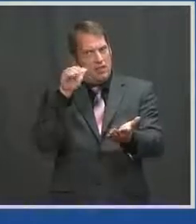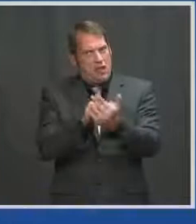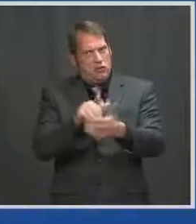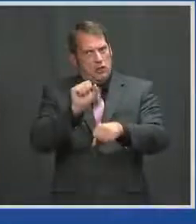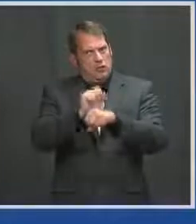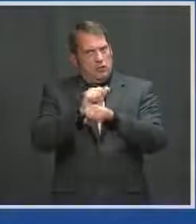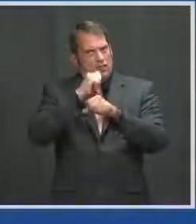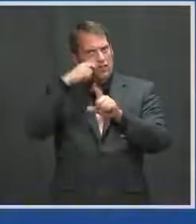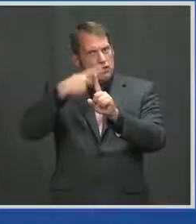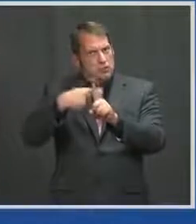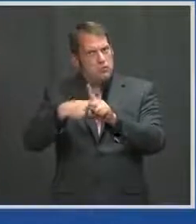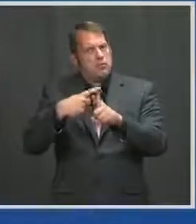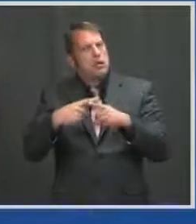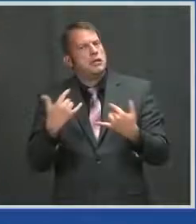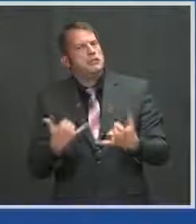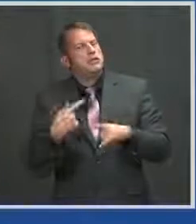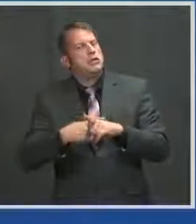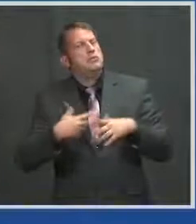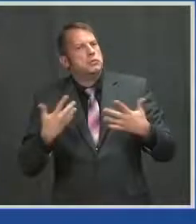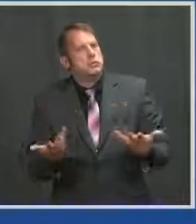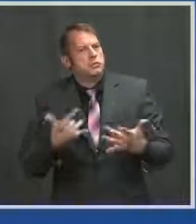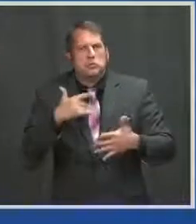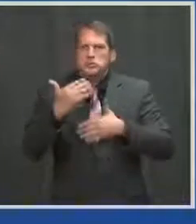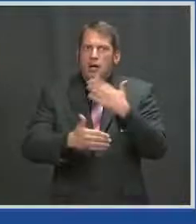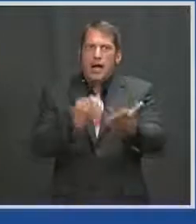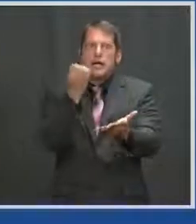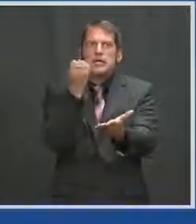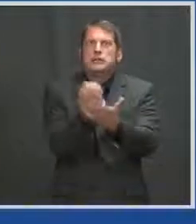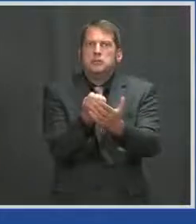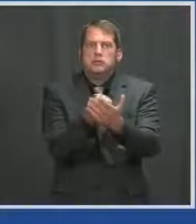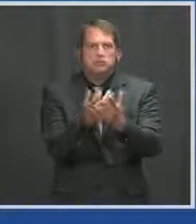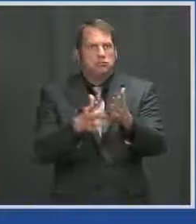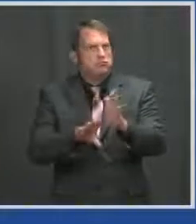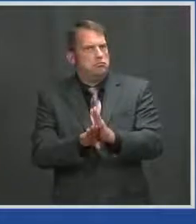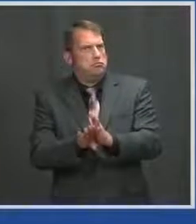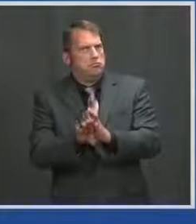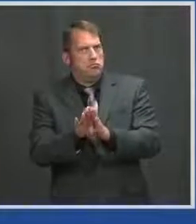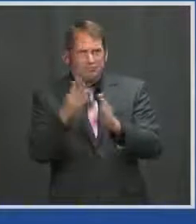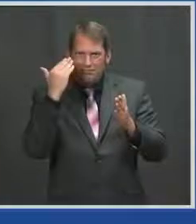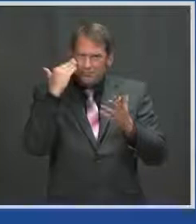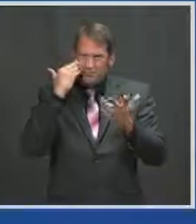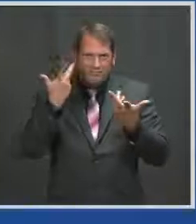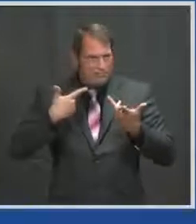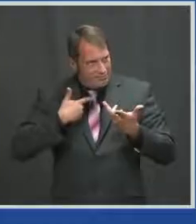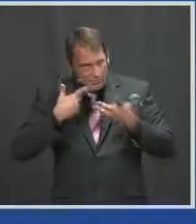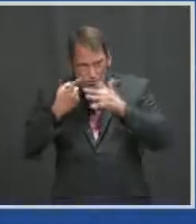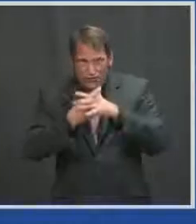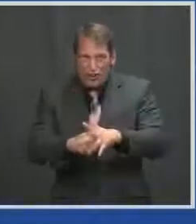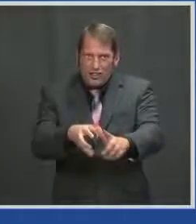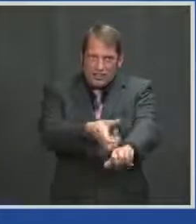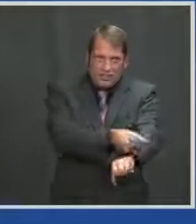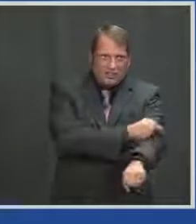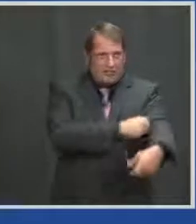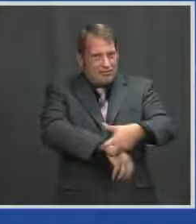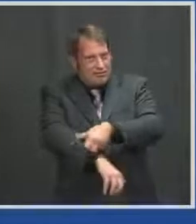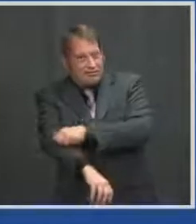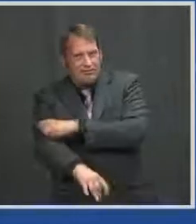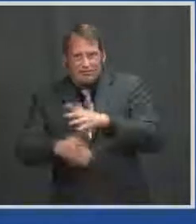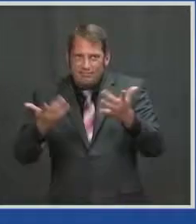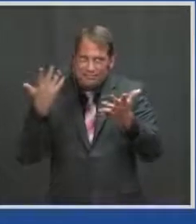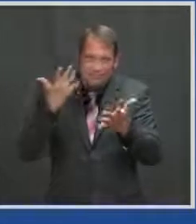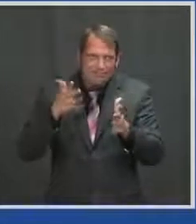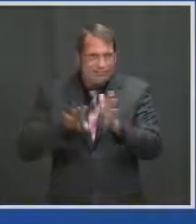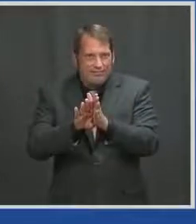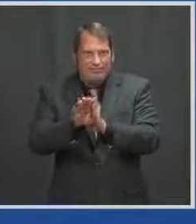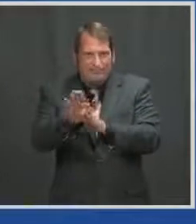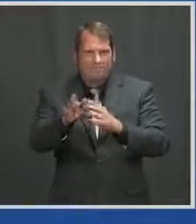growing this economy from the bottom up and the middle out. And it's a clear testament to why it's so needed. Some critics said